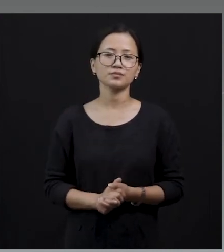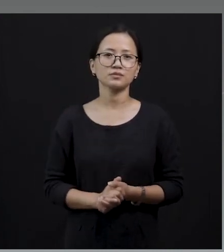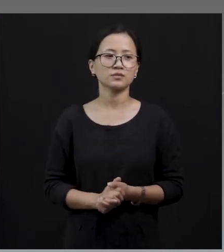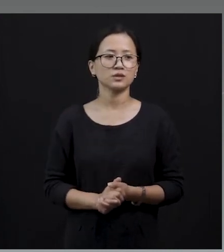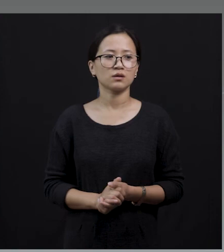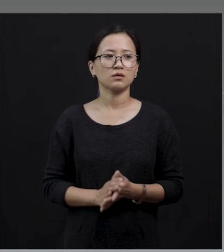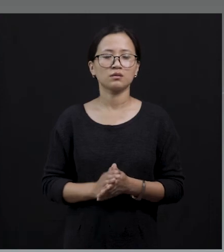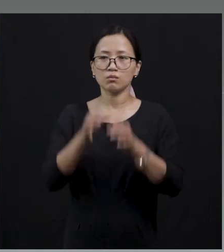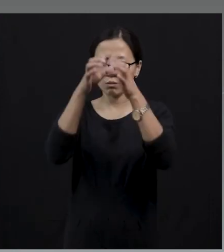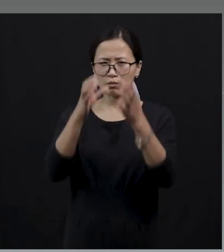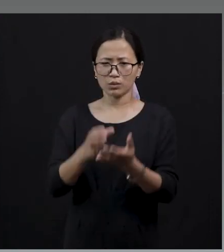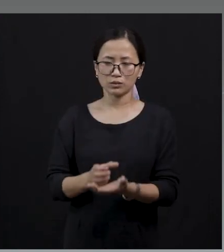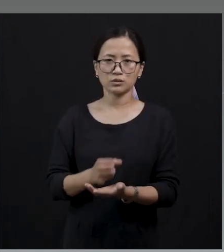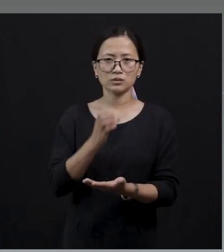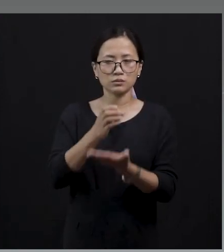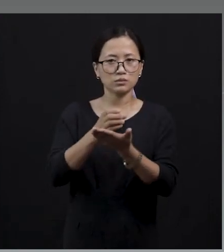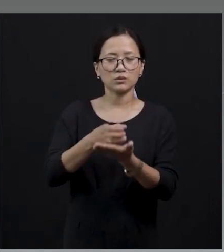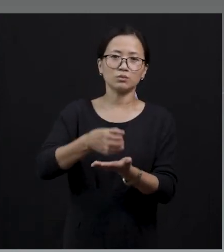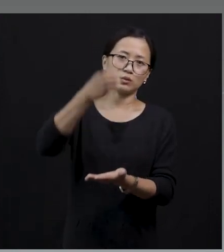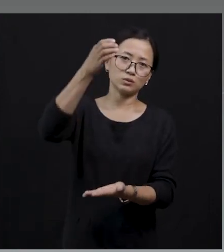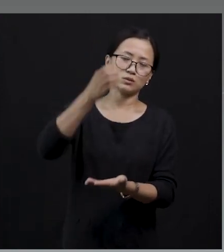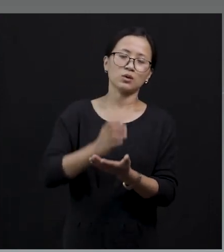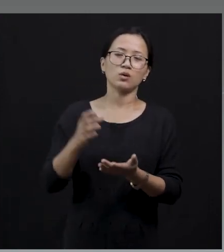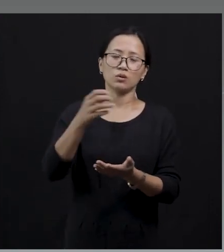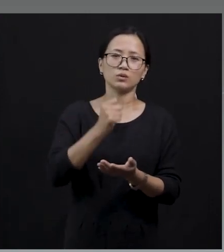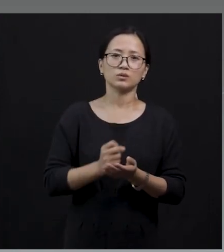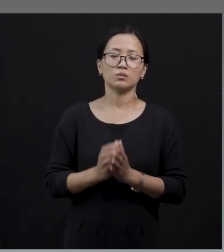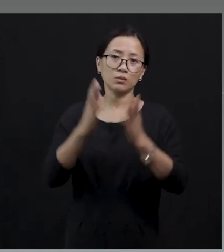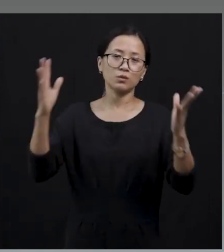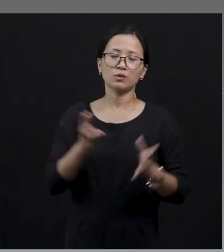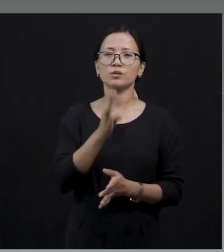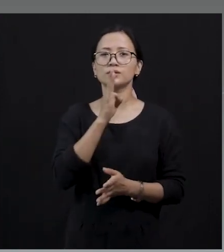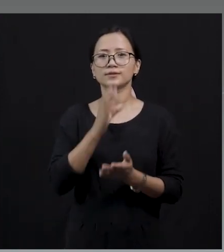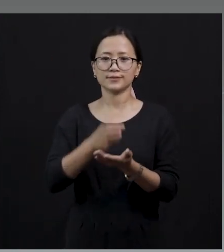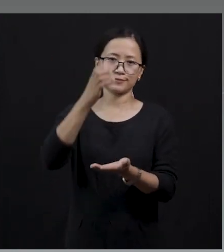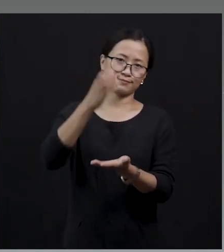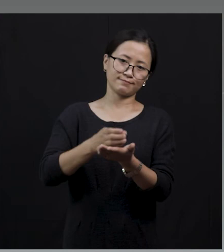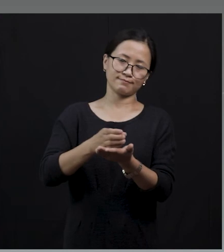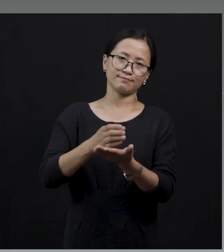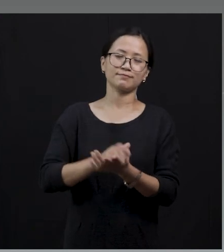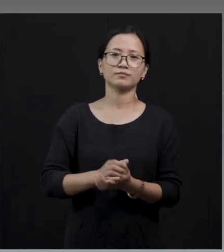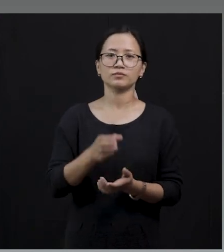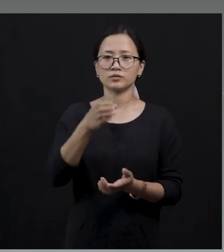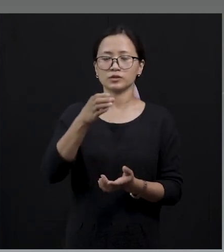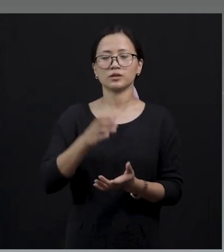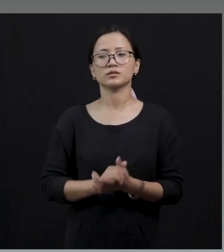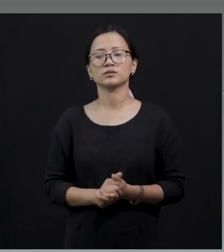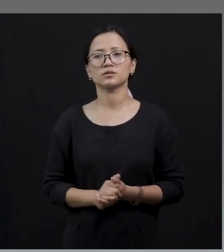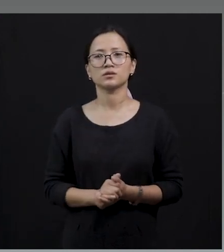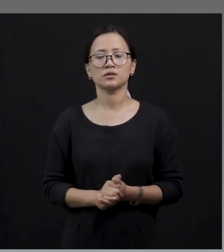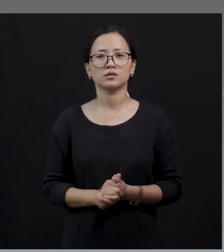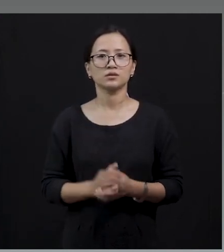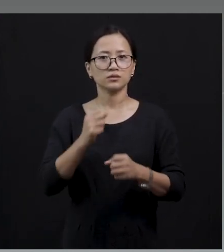the bottle holds more water than the glass. That means this bottle can